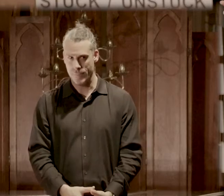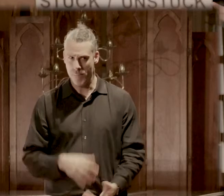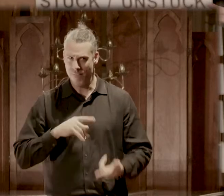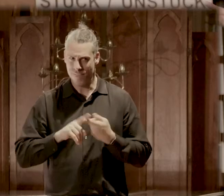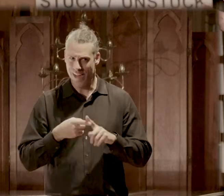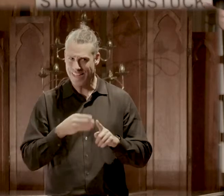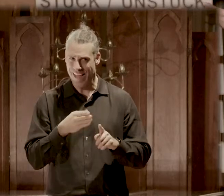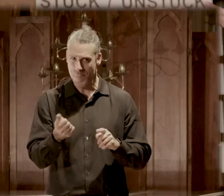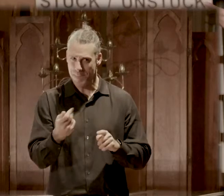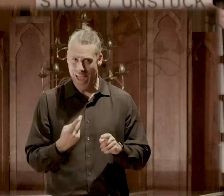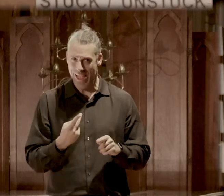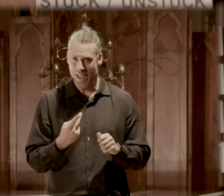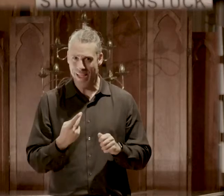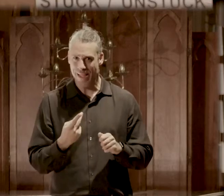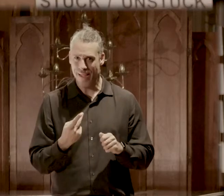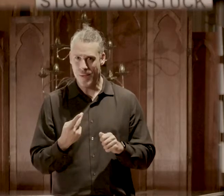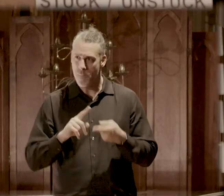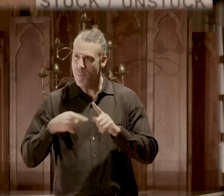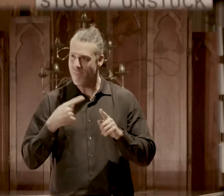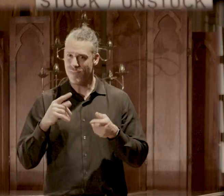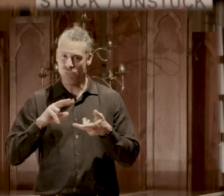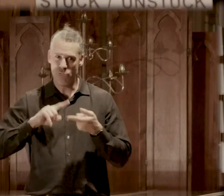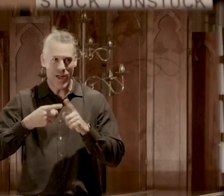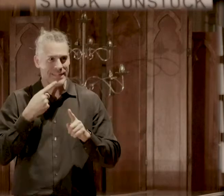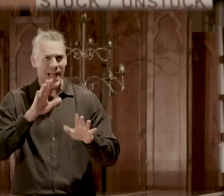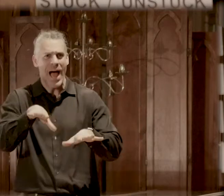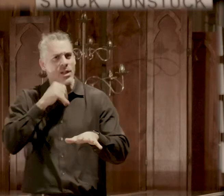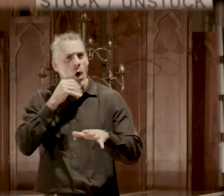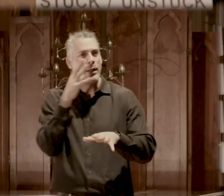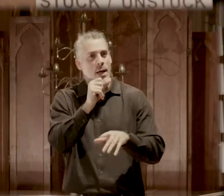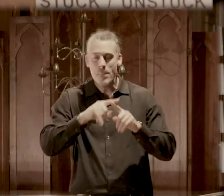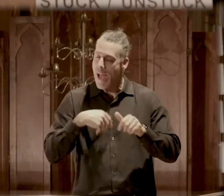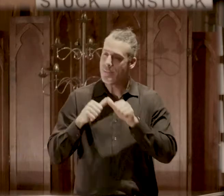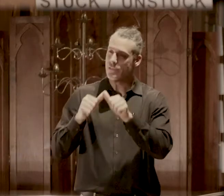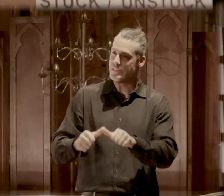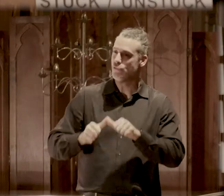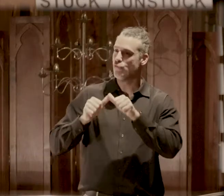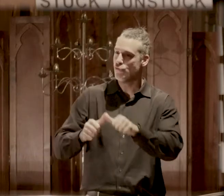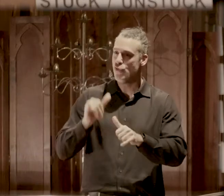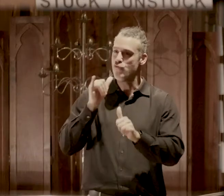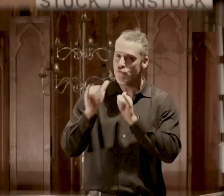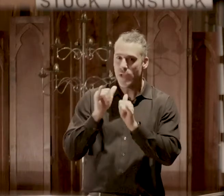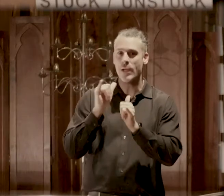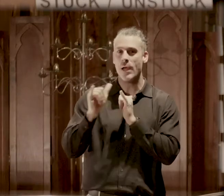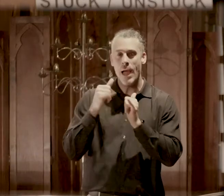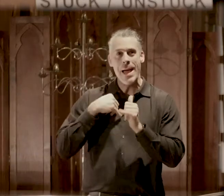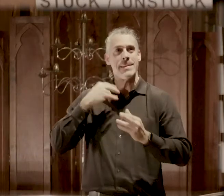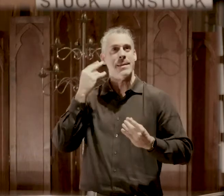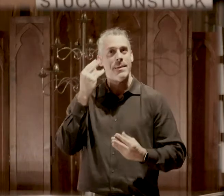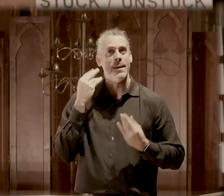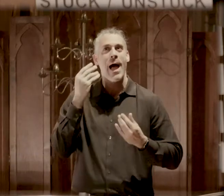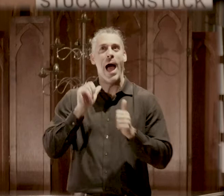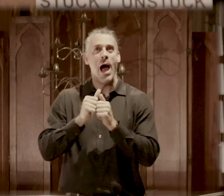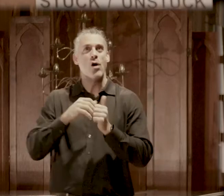They didn't come back after a while. Like they kept like being like, just don't leave. But meanwhile, I was just drinking a lot and